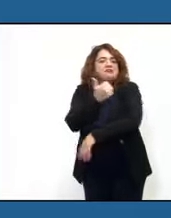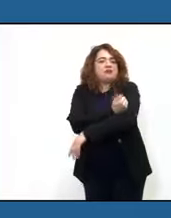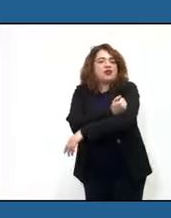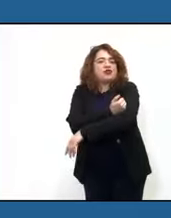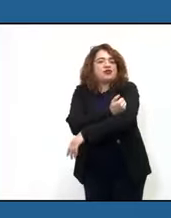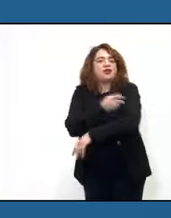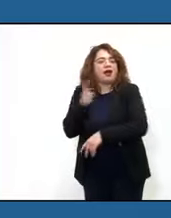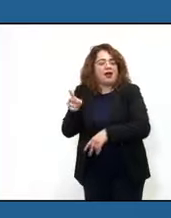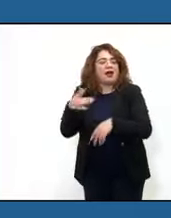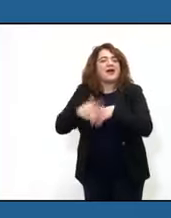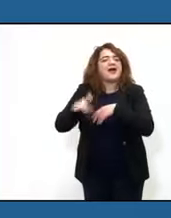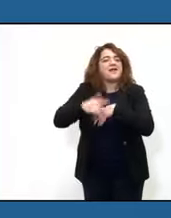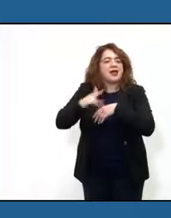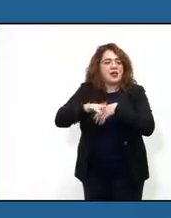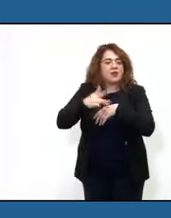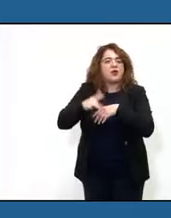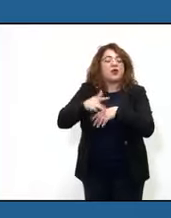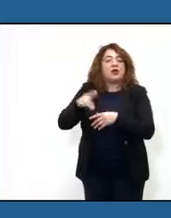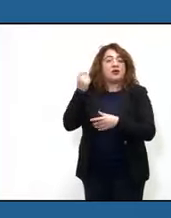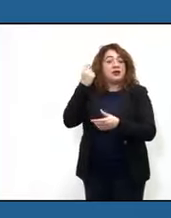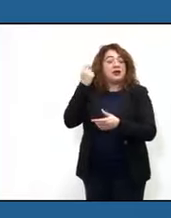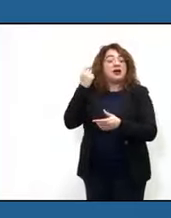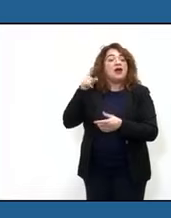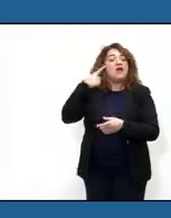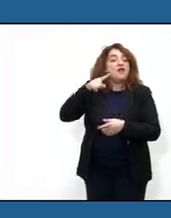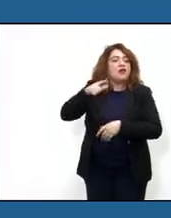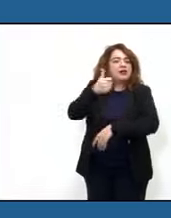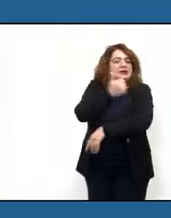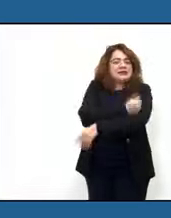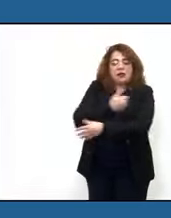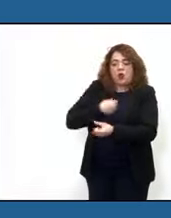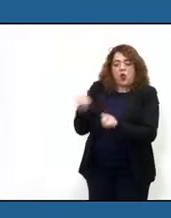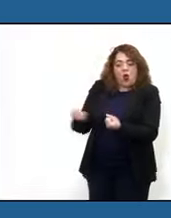that we had available was only sufficient for second doses, but we